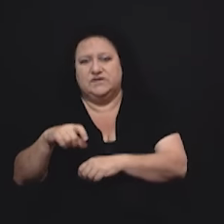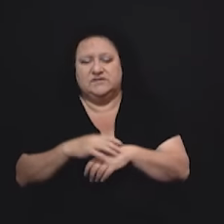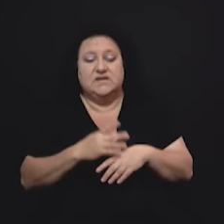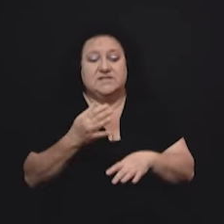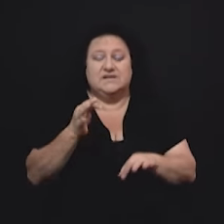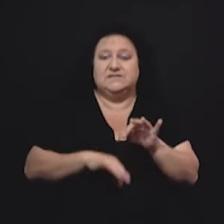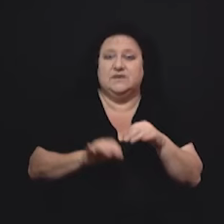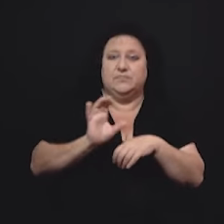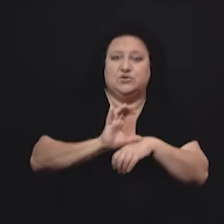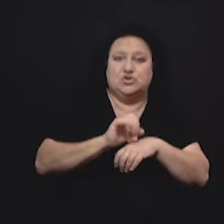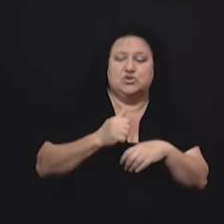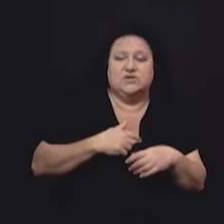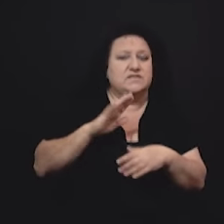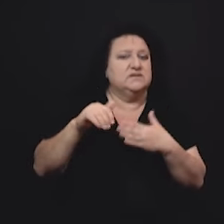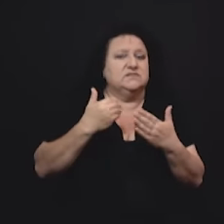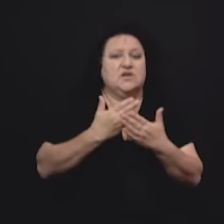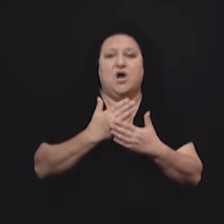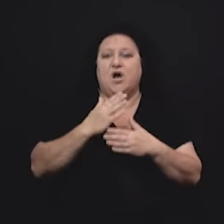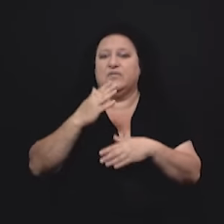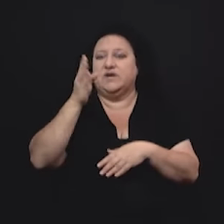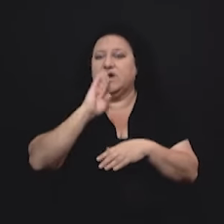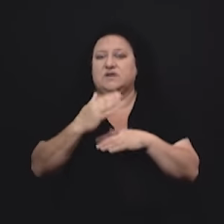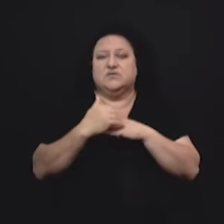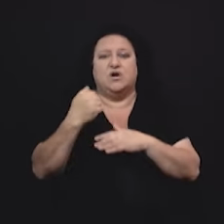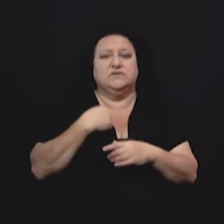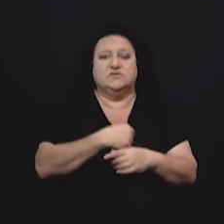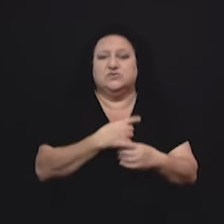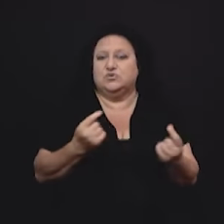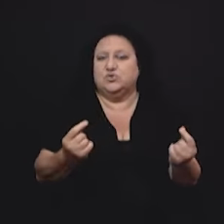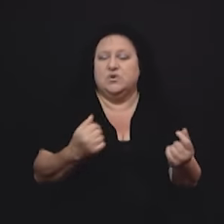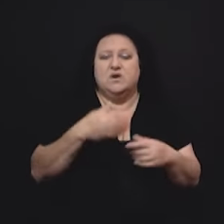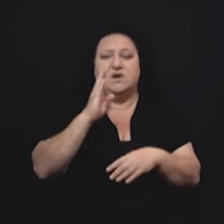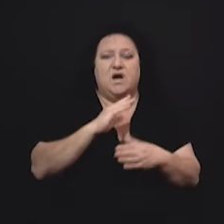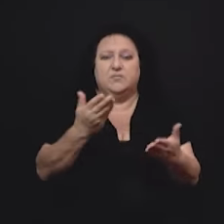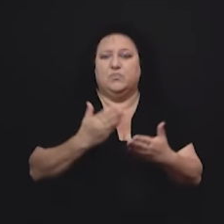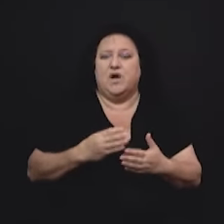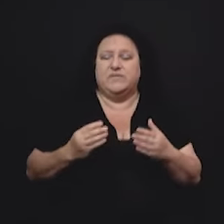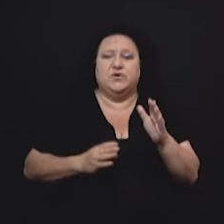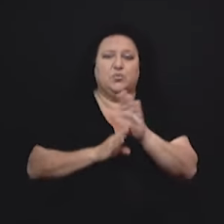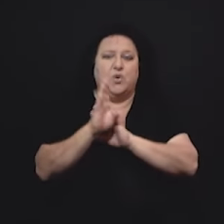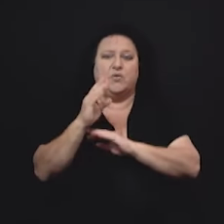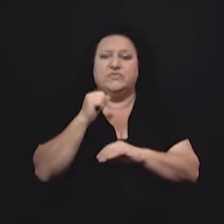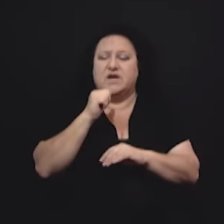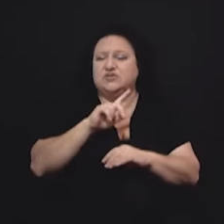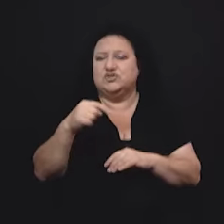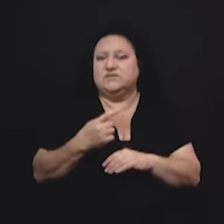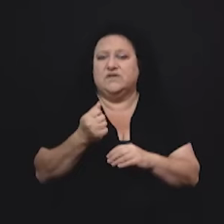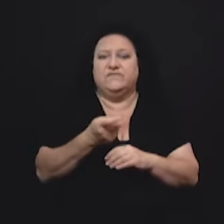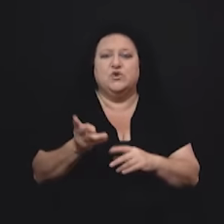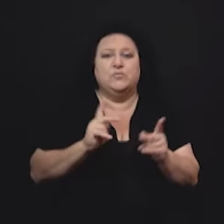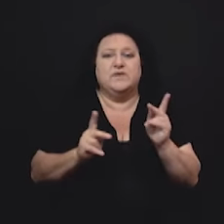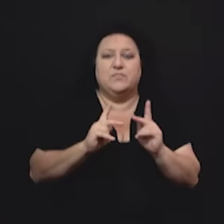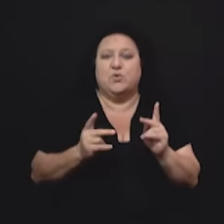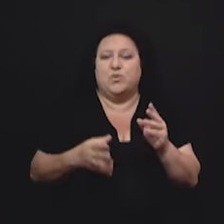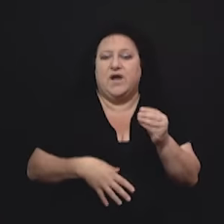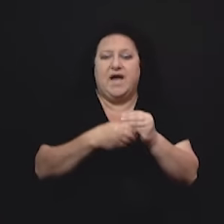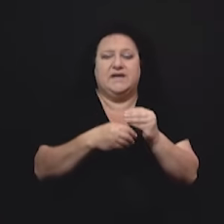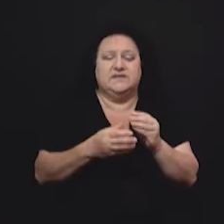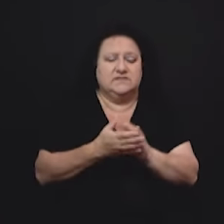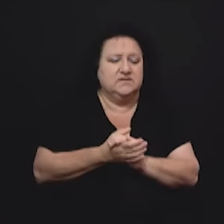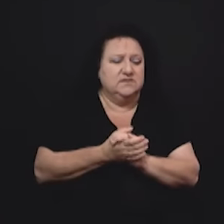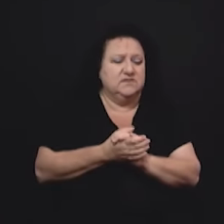all that God has called us to. And God brought the growth. It says not just a few people were added. This wasn't sheep swapping. They didn't